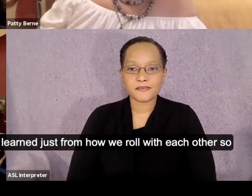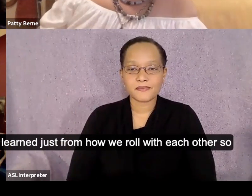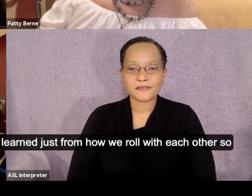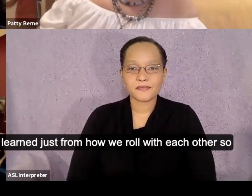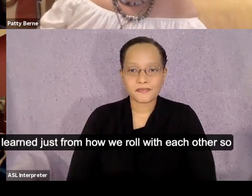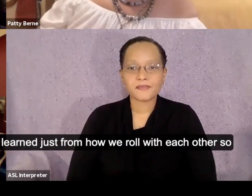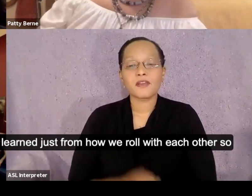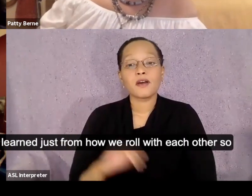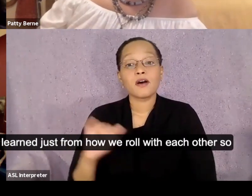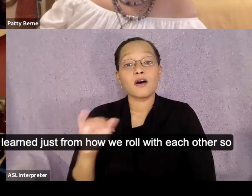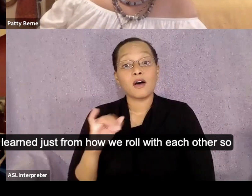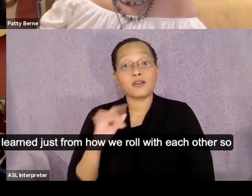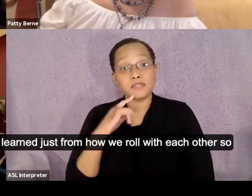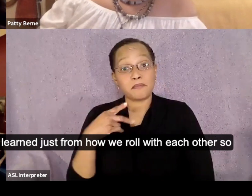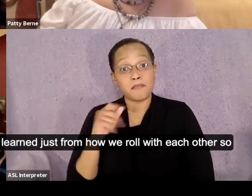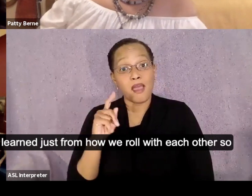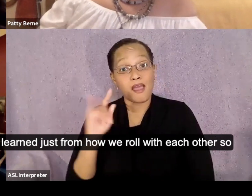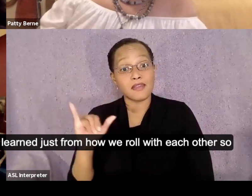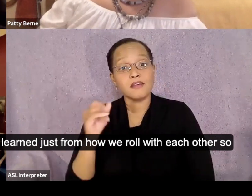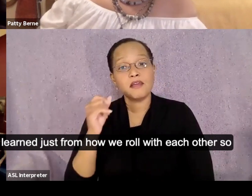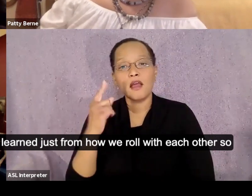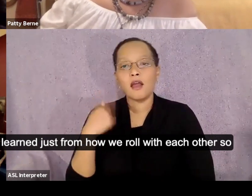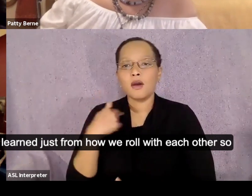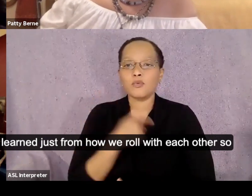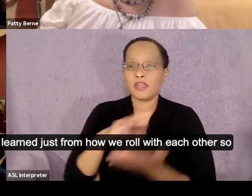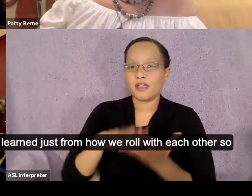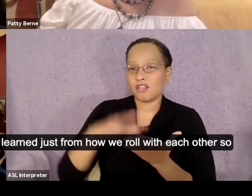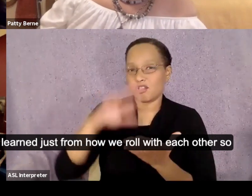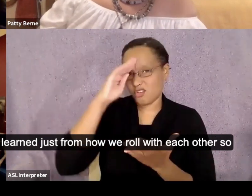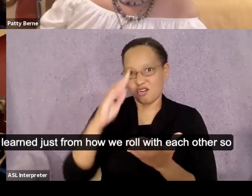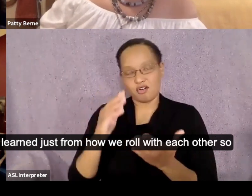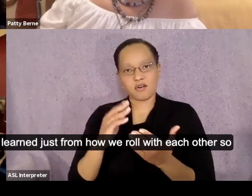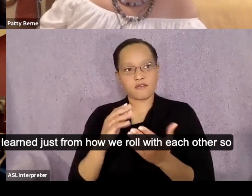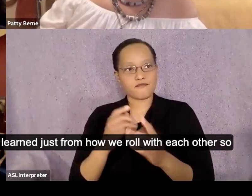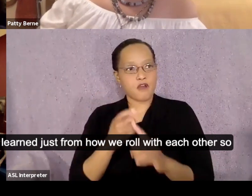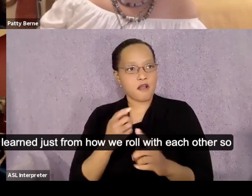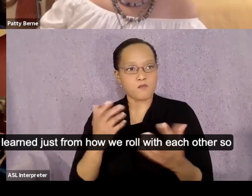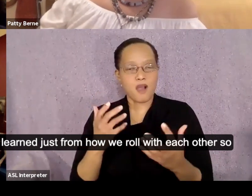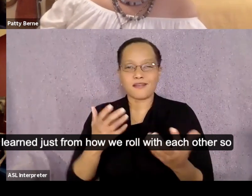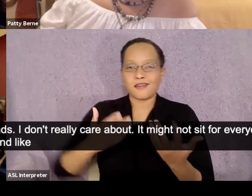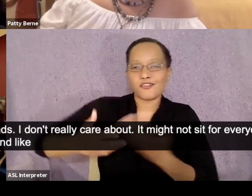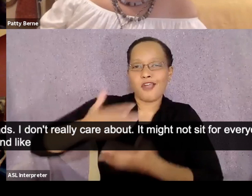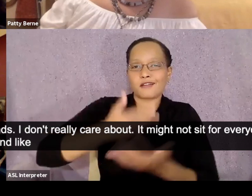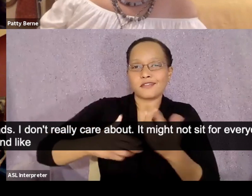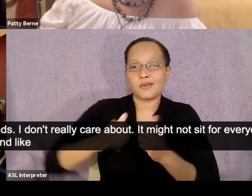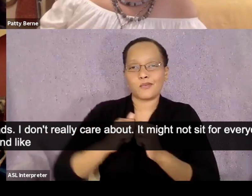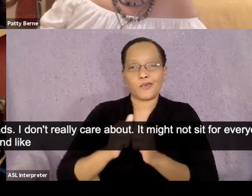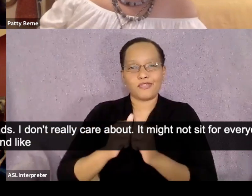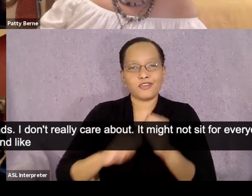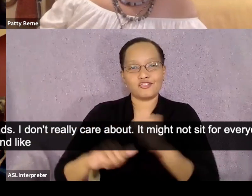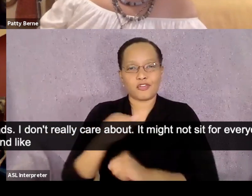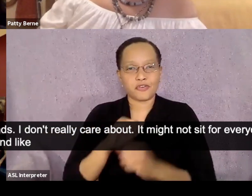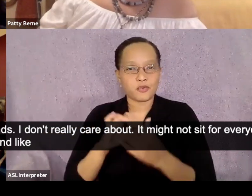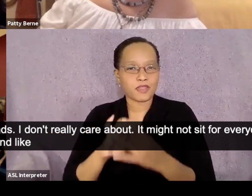there's a way that, we learn just from how we roll with each other, and so I don't know.